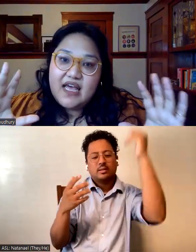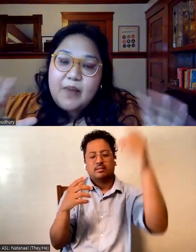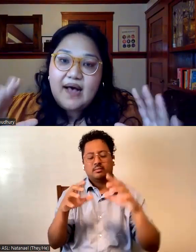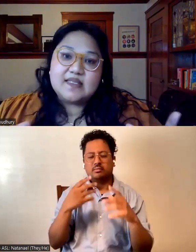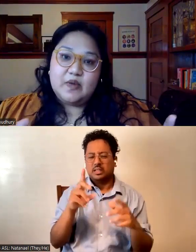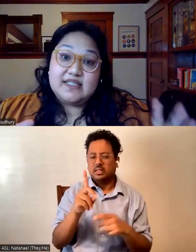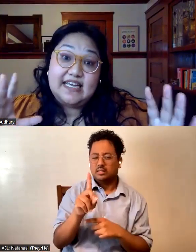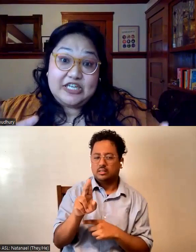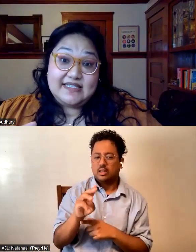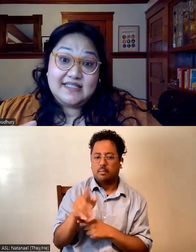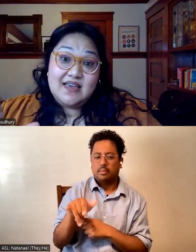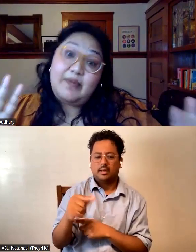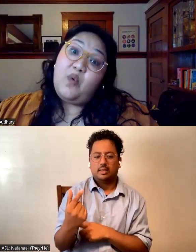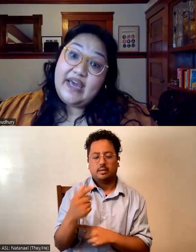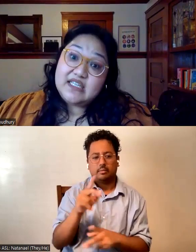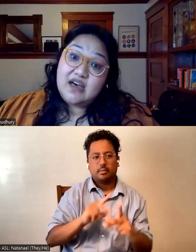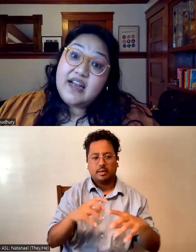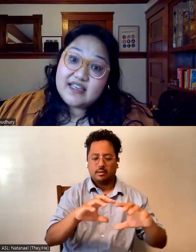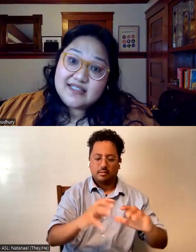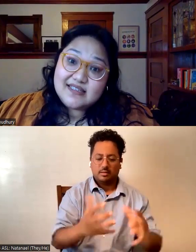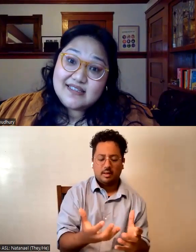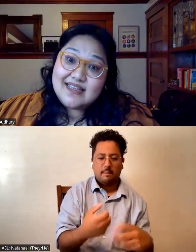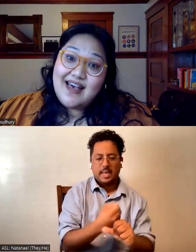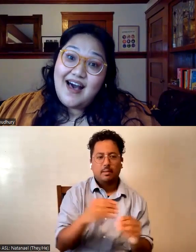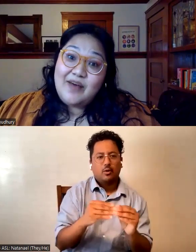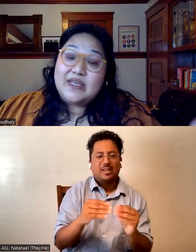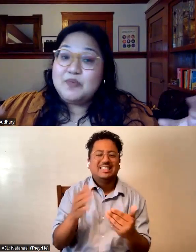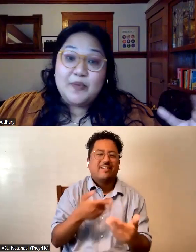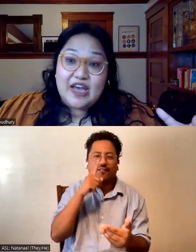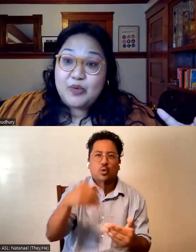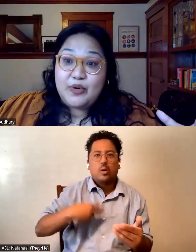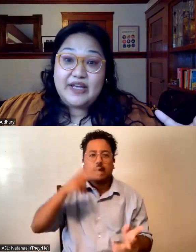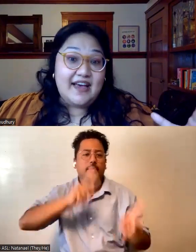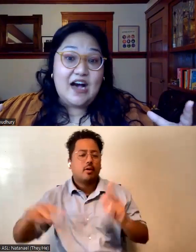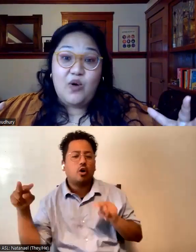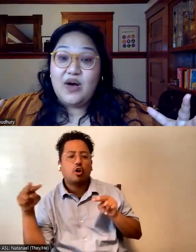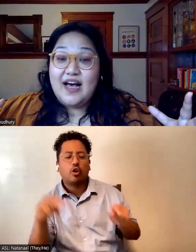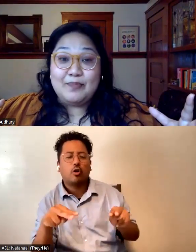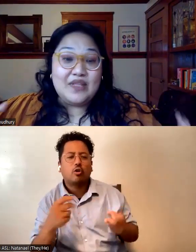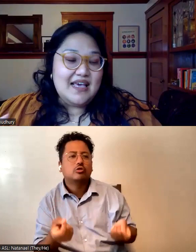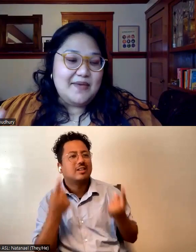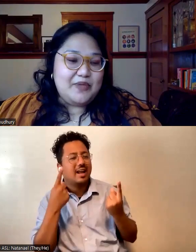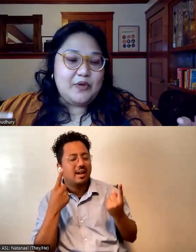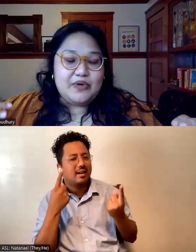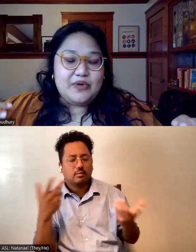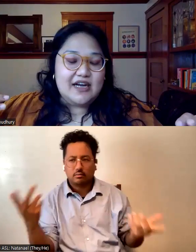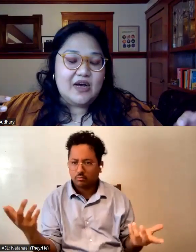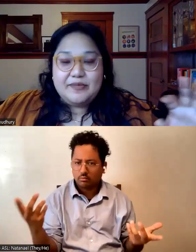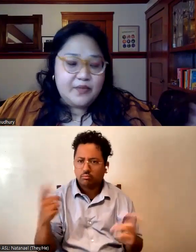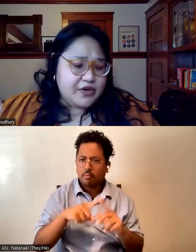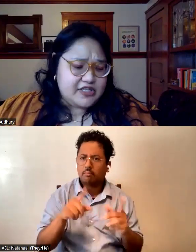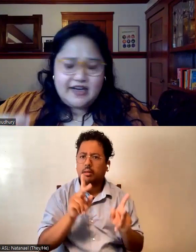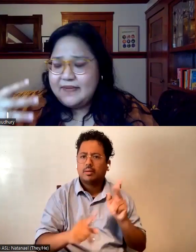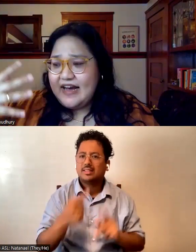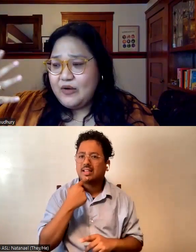it impossible to digest by white audiences, because people kept reporting how white